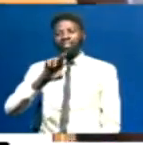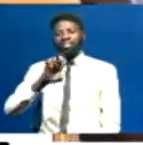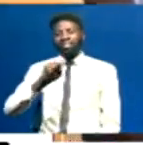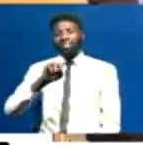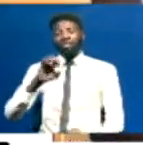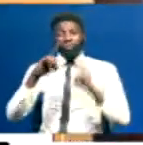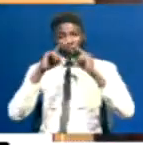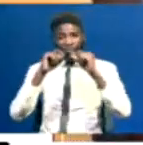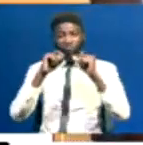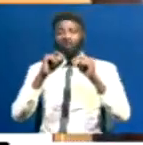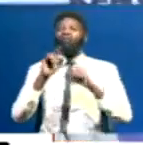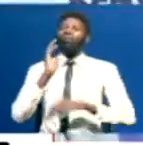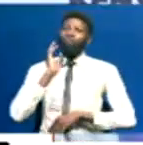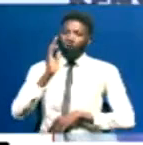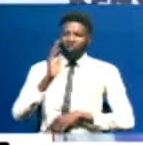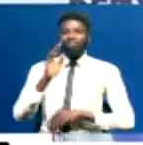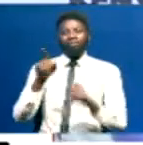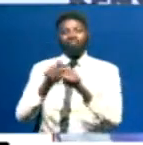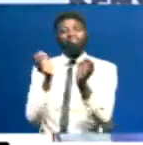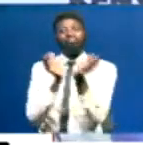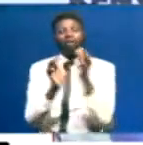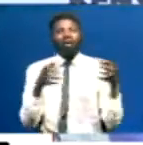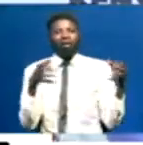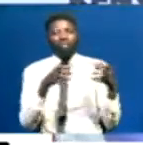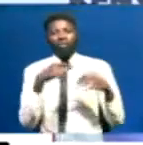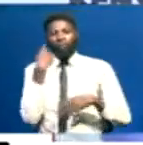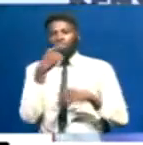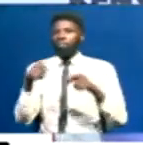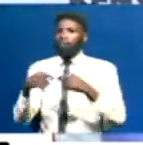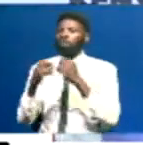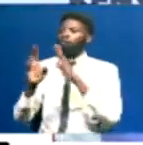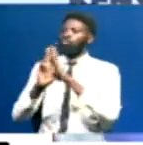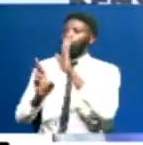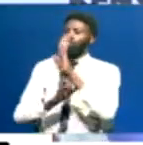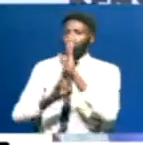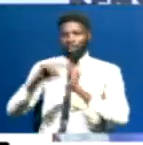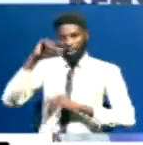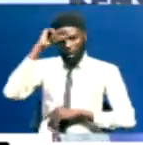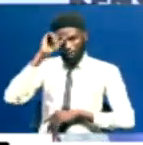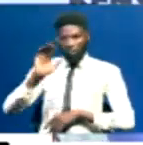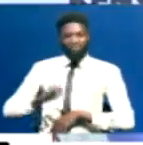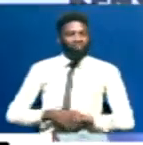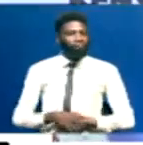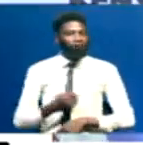flouting the laid down procedures by the state. We are in progress also with Australia and UK, so that